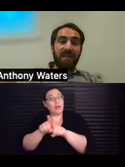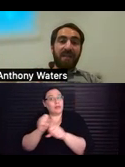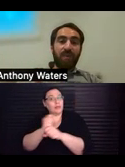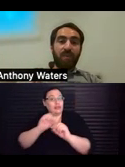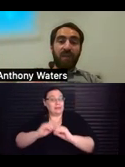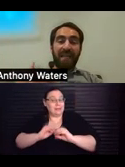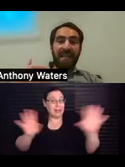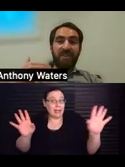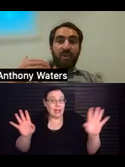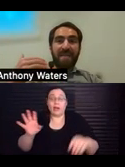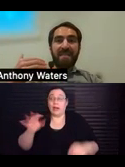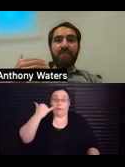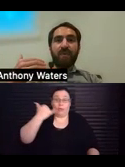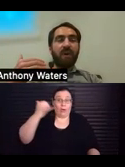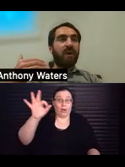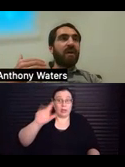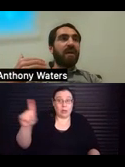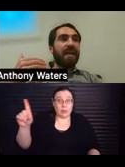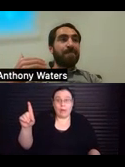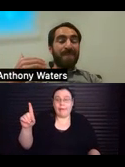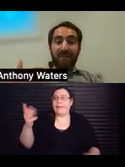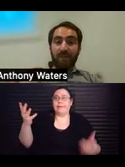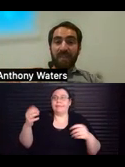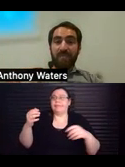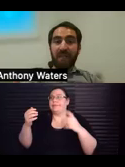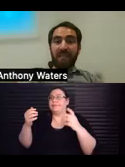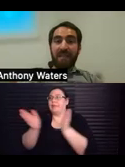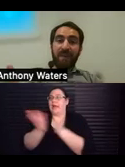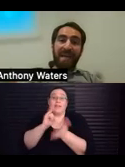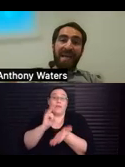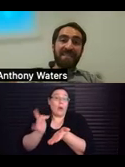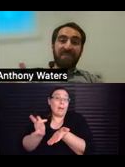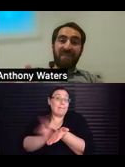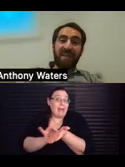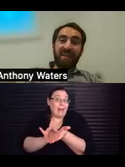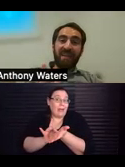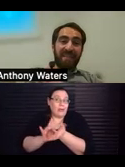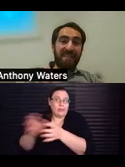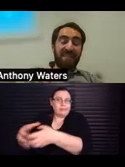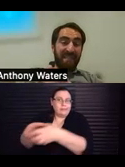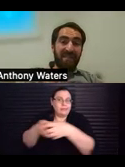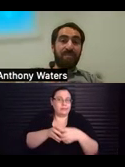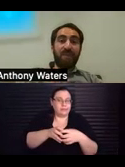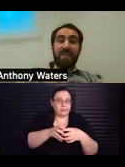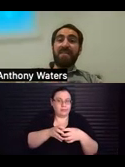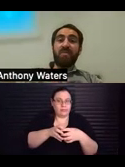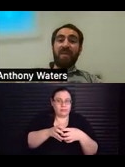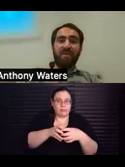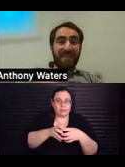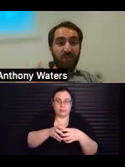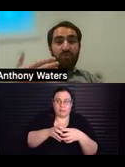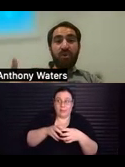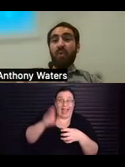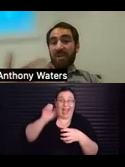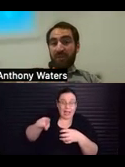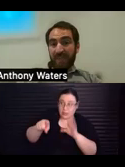needed to call 911 and you were asking for a medical response, I would ask if they intend to send the police as well, so